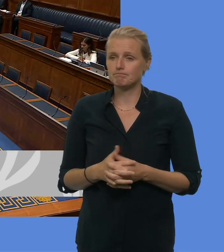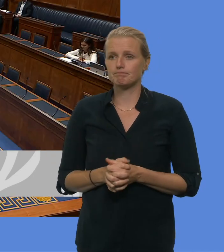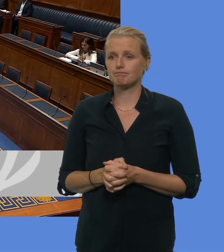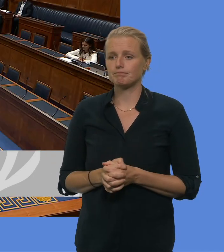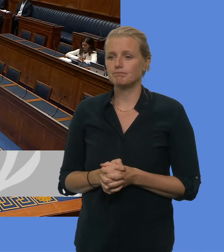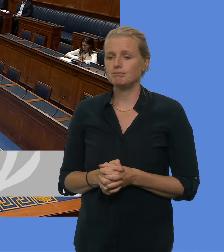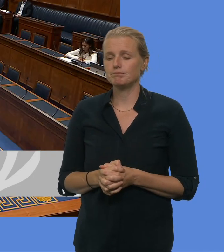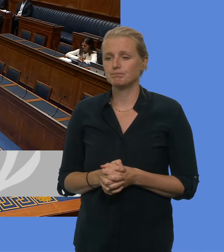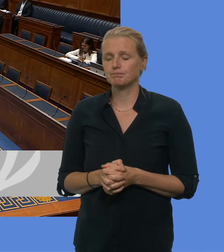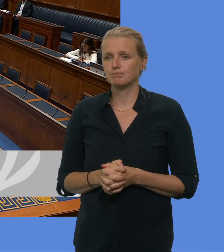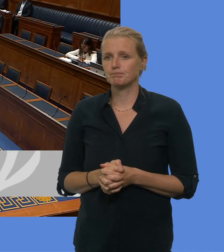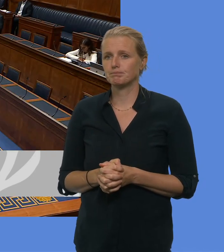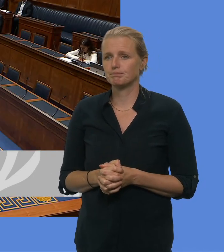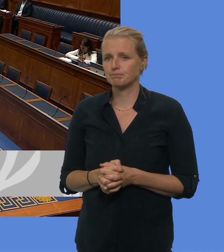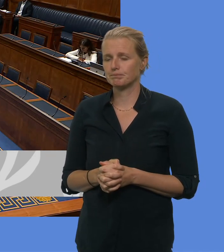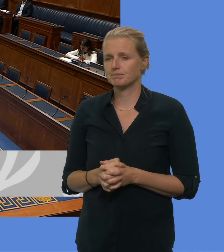Sure.